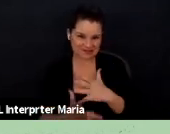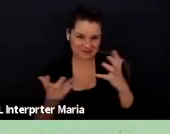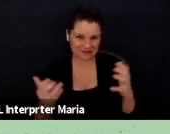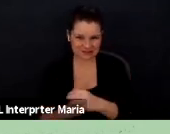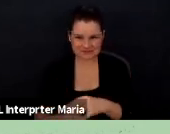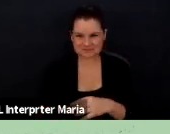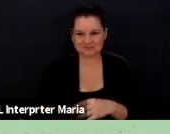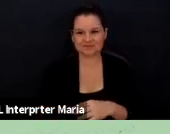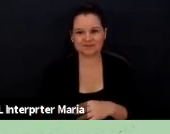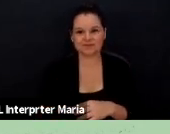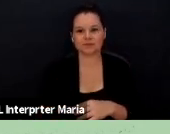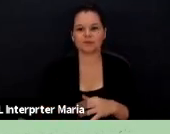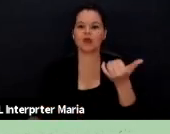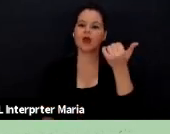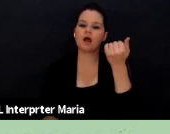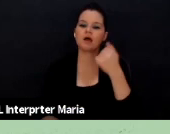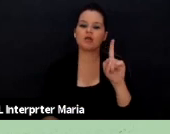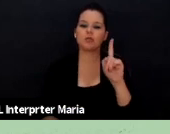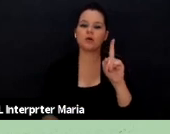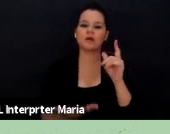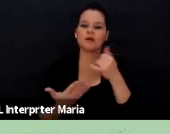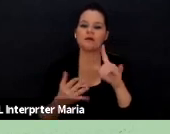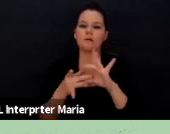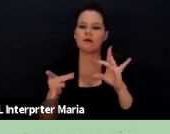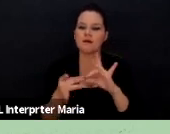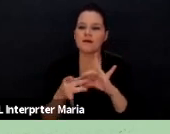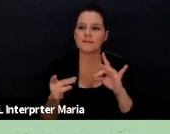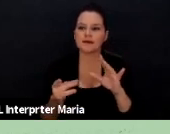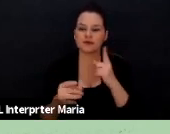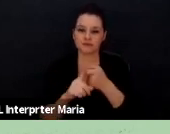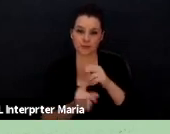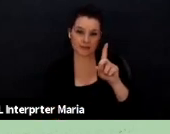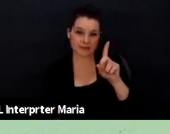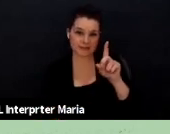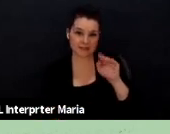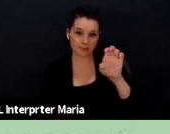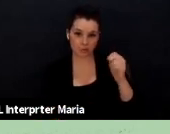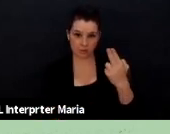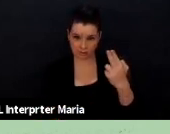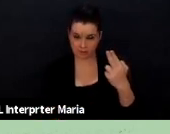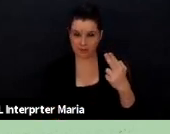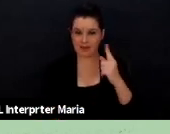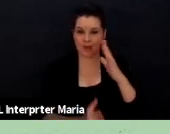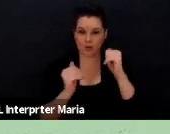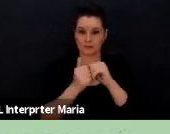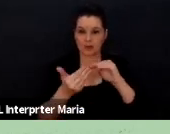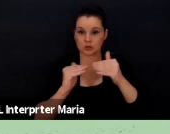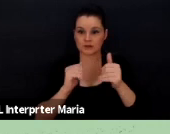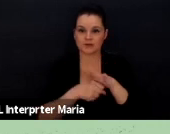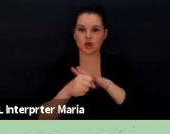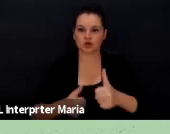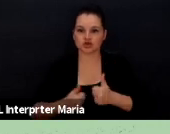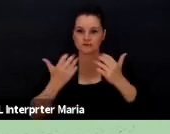And another comment from Deborah. My hope for my community is for local survivor